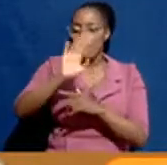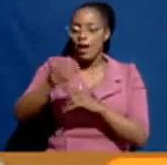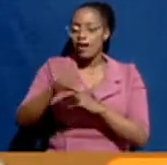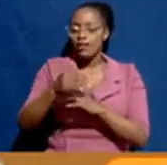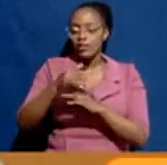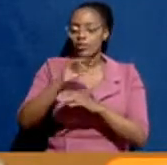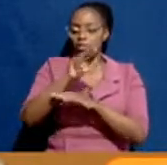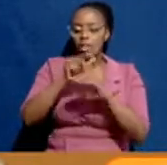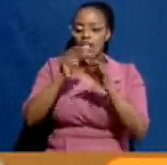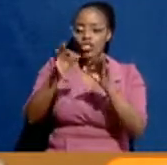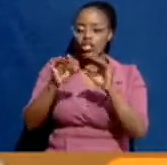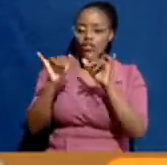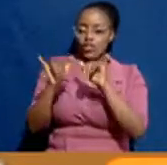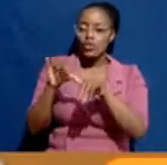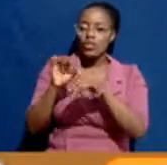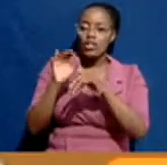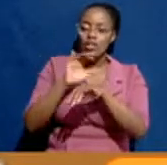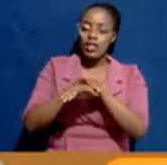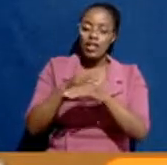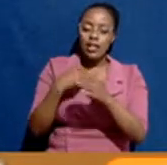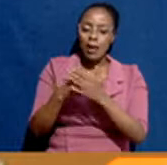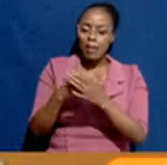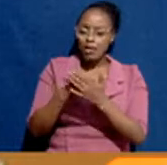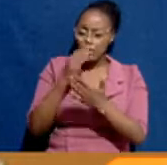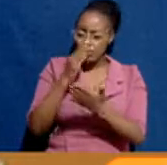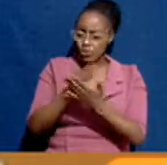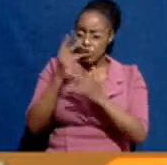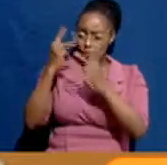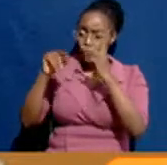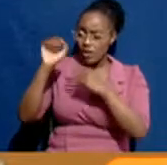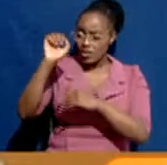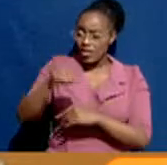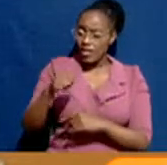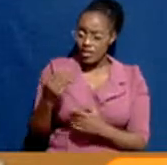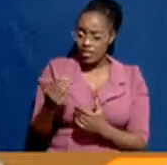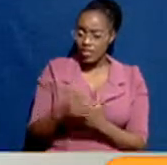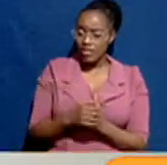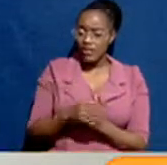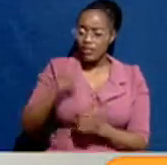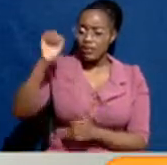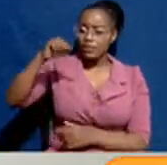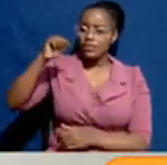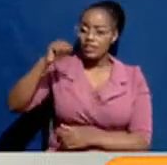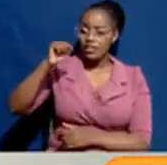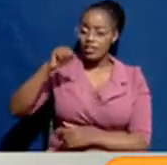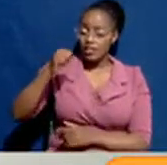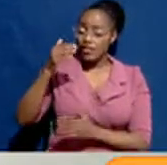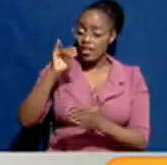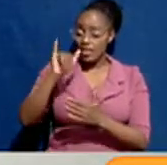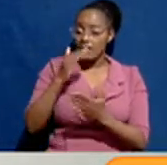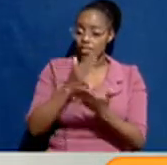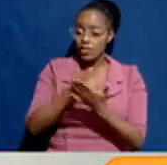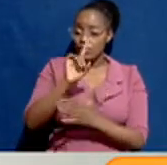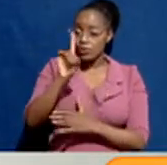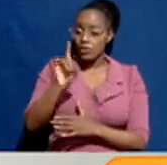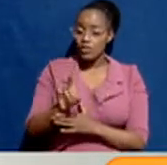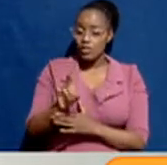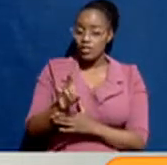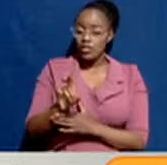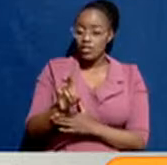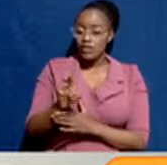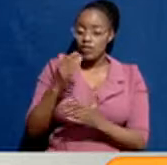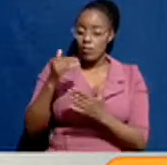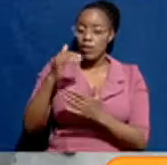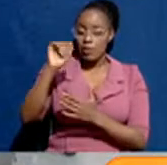treasury to get the money released. Is that true, Professor? That yeah. In the 21st happen. Century, you still have to come manually to Nairobi. It